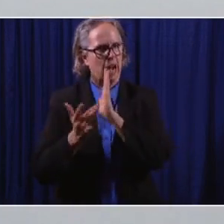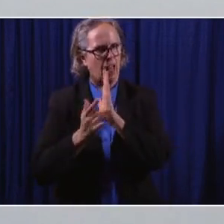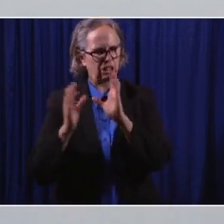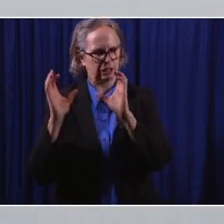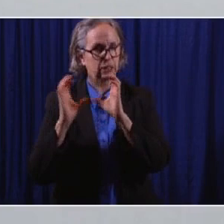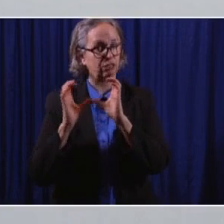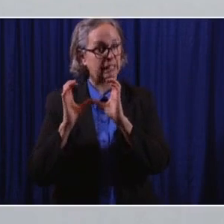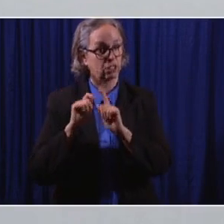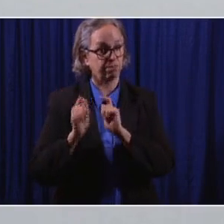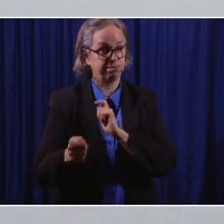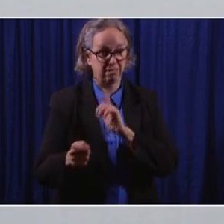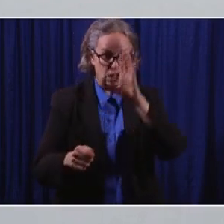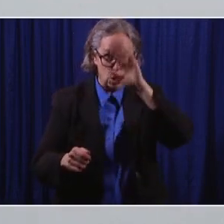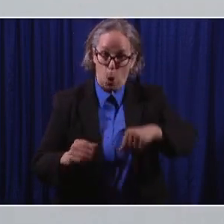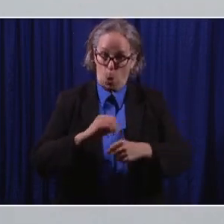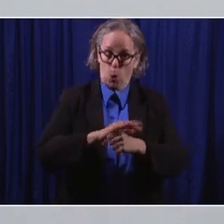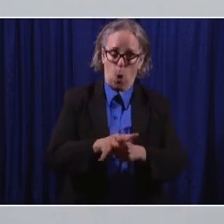has only